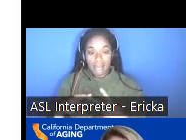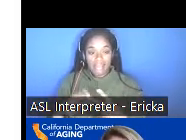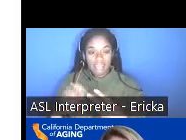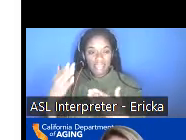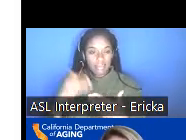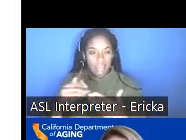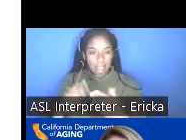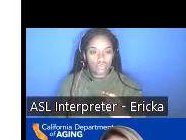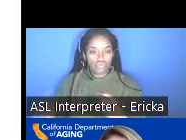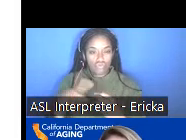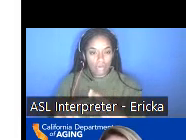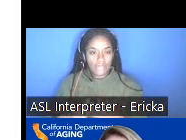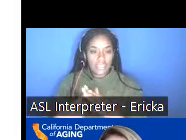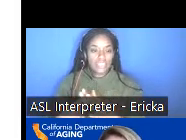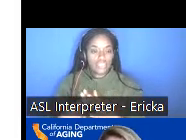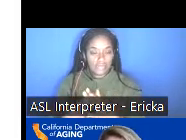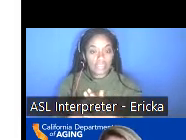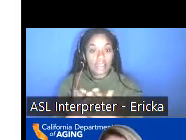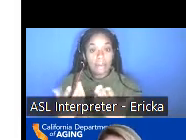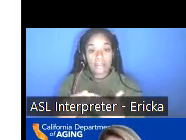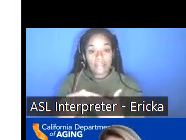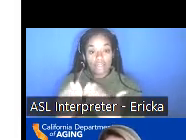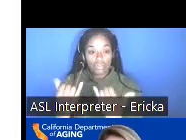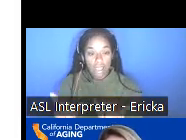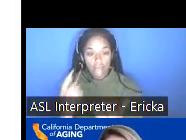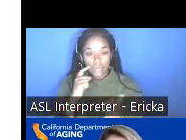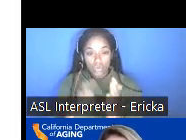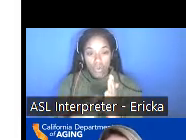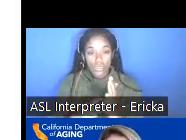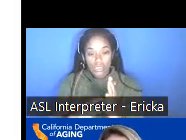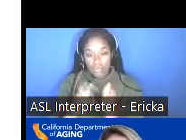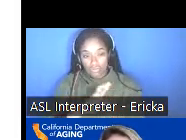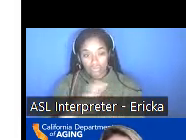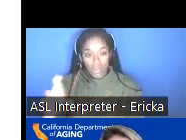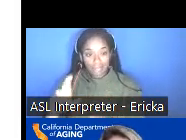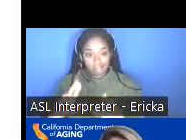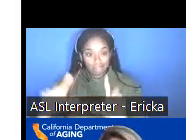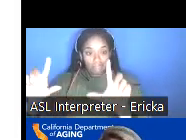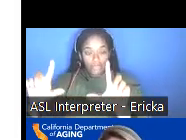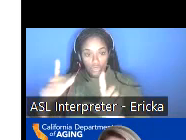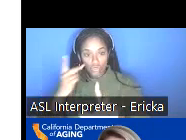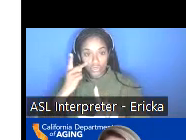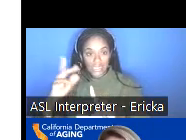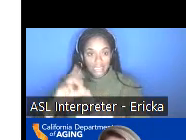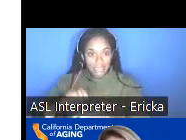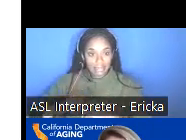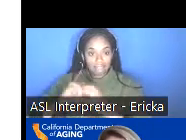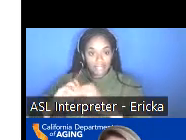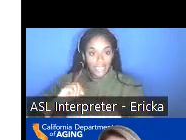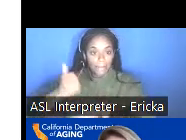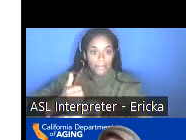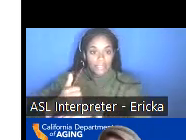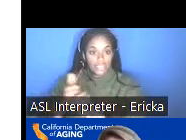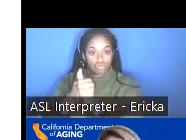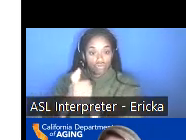walk through each of those now. And then on the far right of the screen, you can see our implementation tracker, which really is